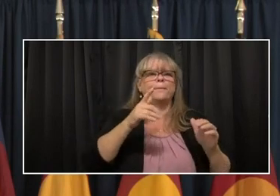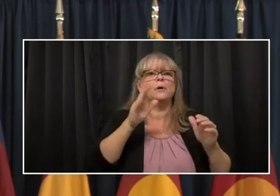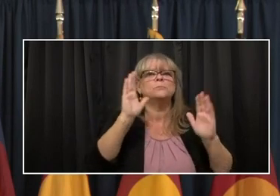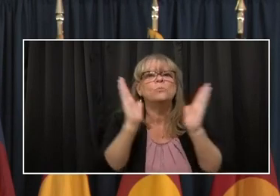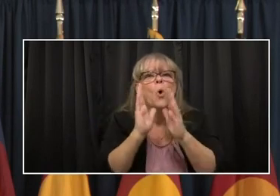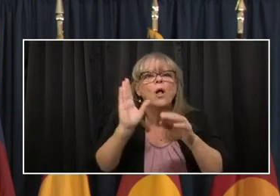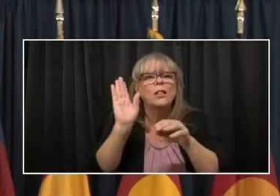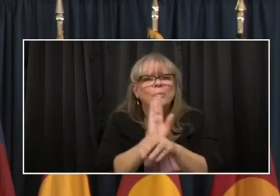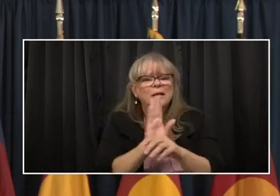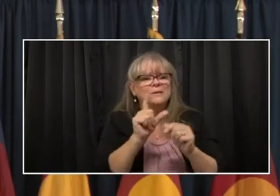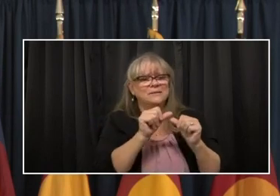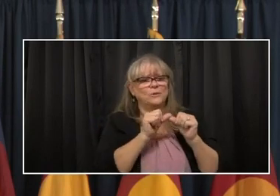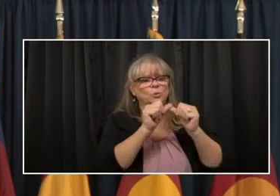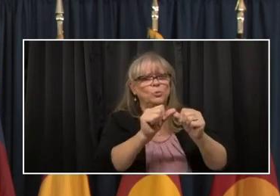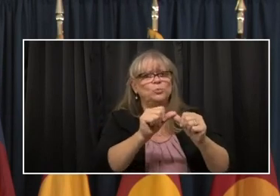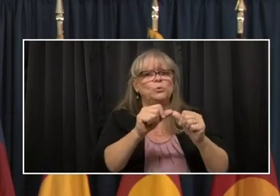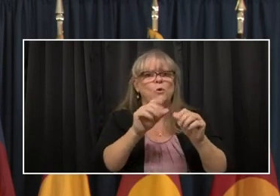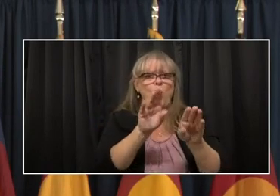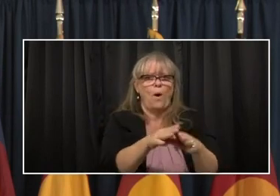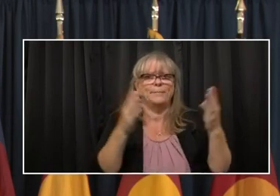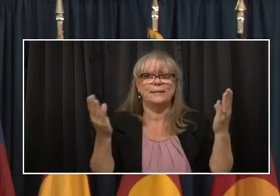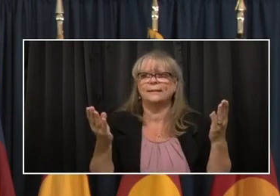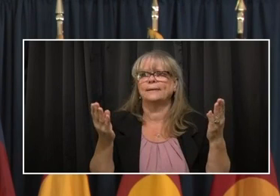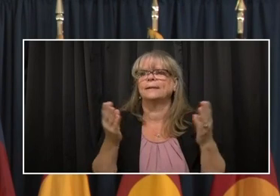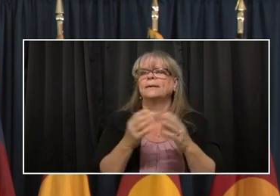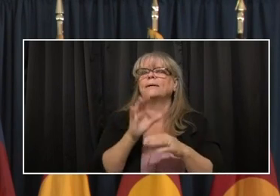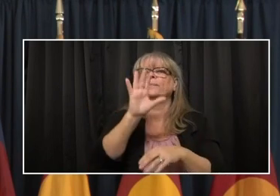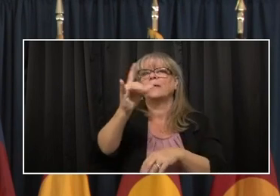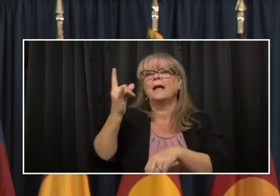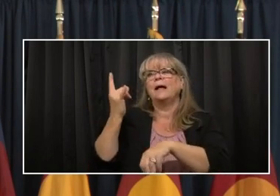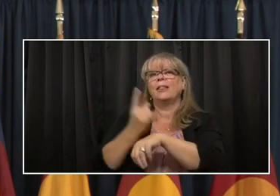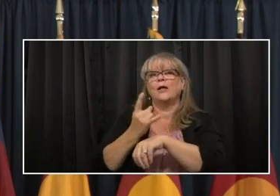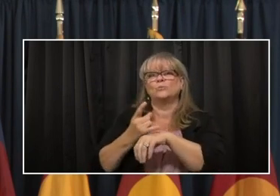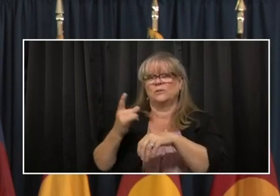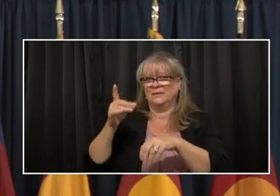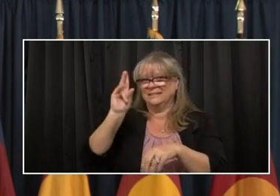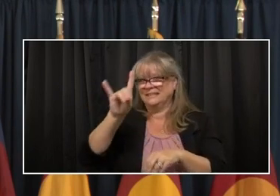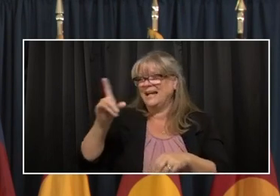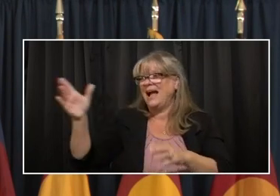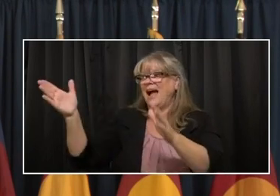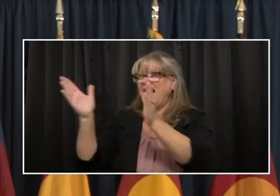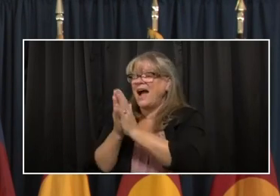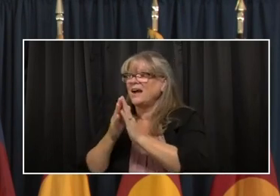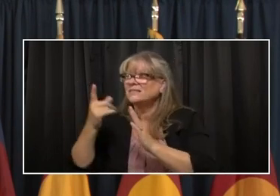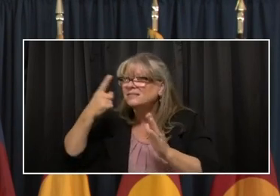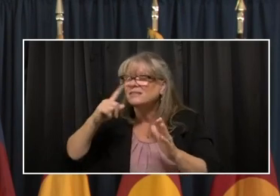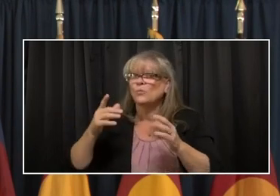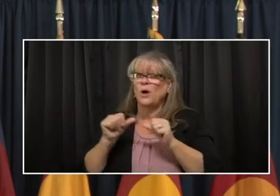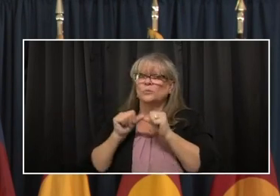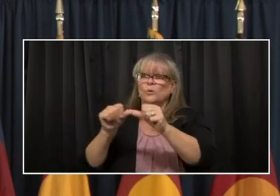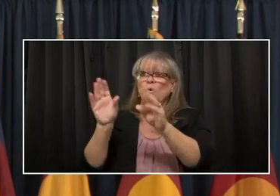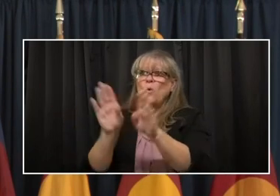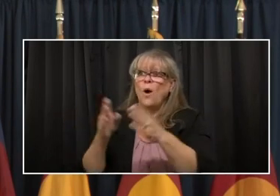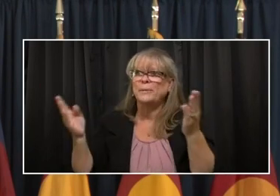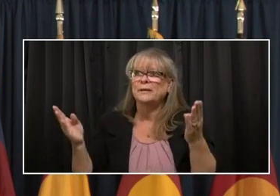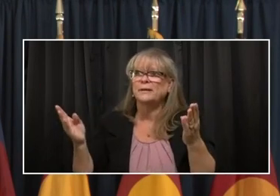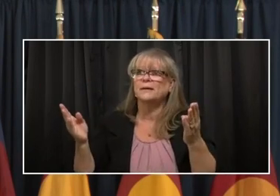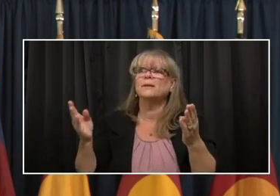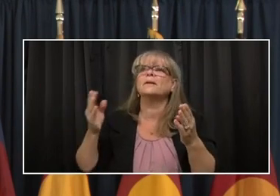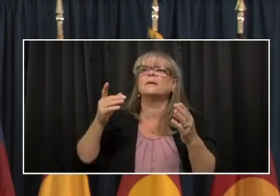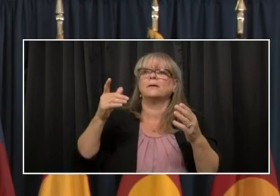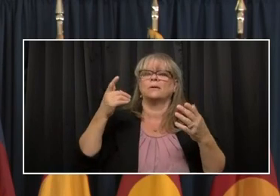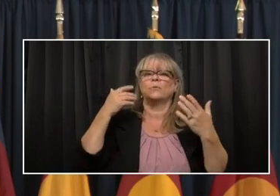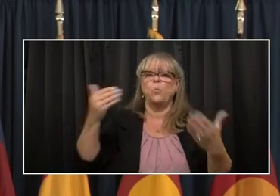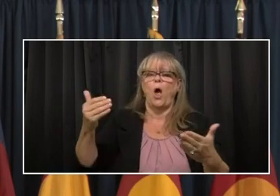a liquor license request in 24 hours for if they have a non-adjacent plot the restaurant wants to serve wine or mixed drinks at, 24